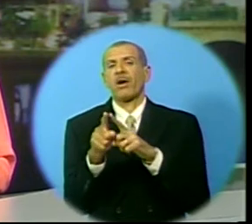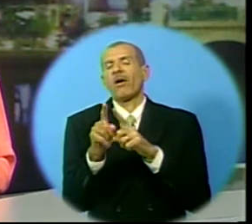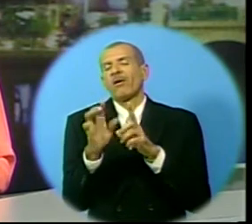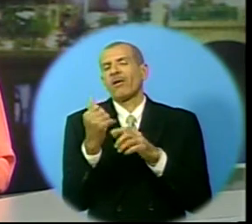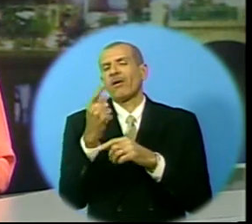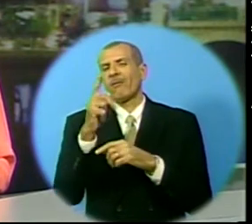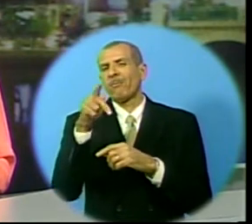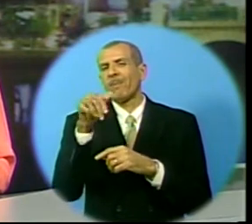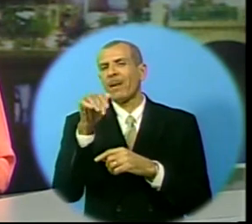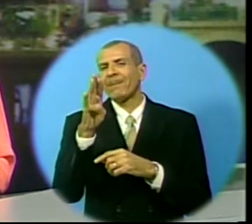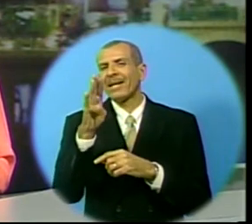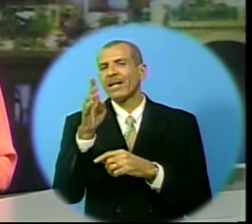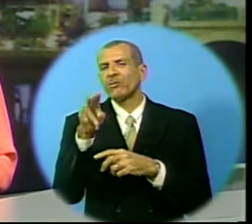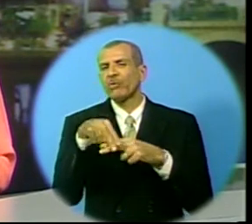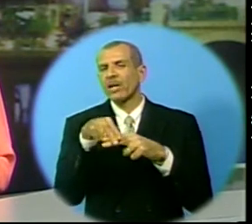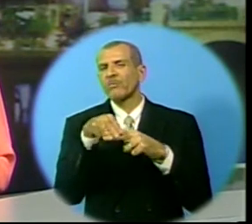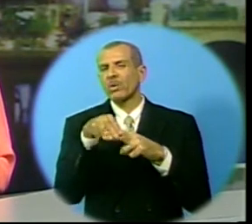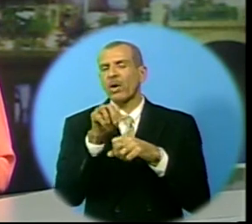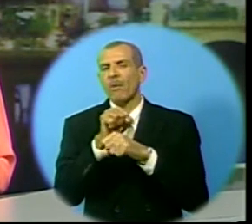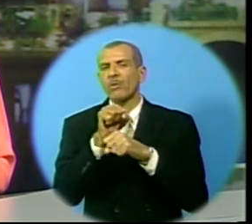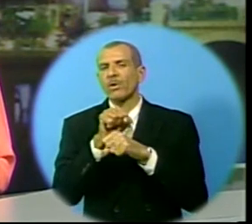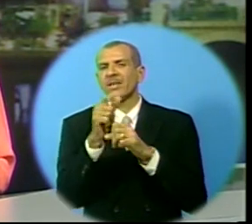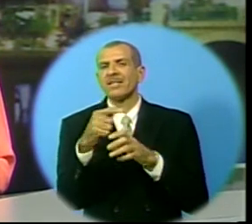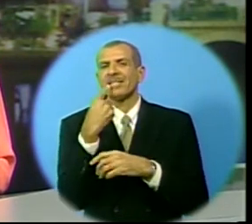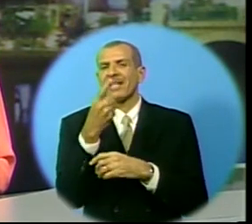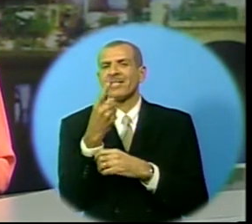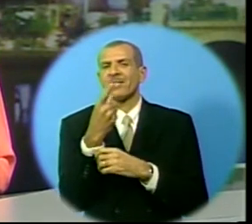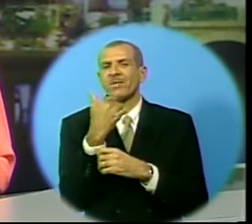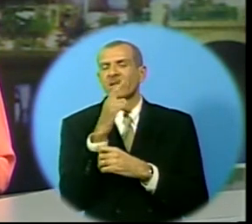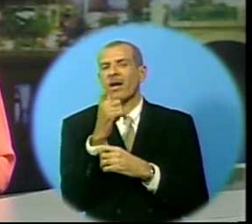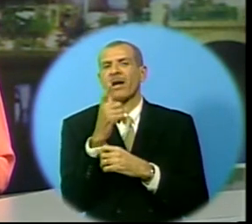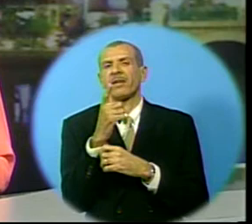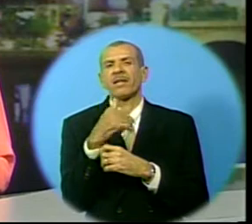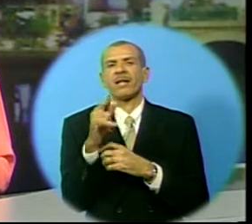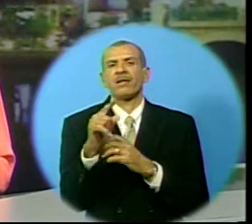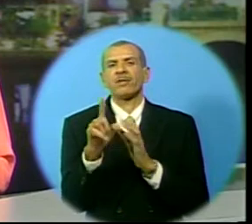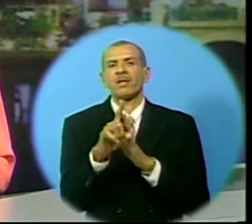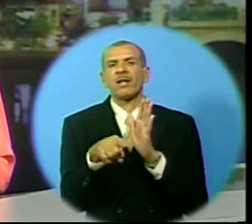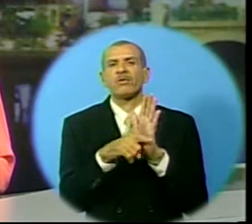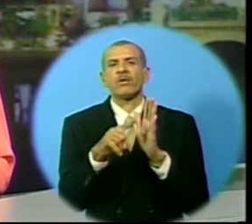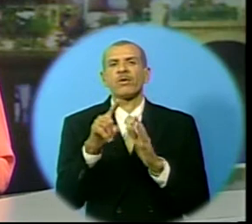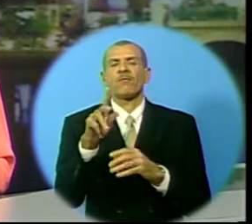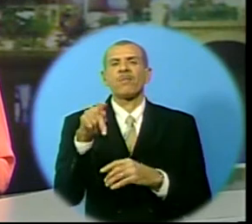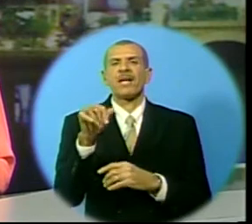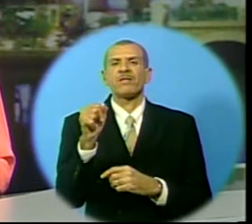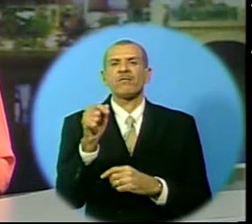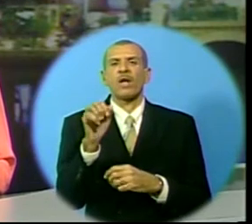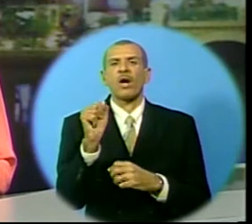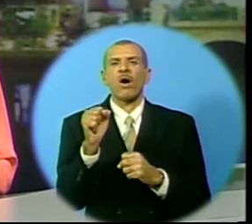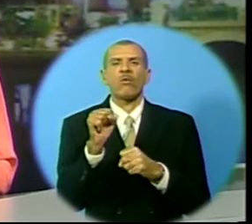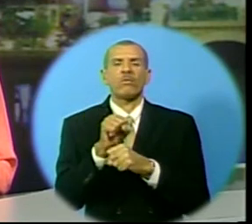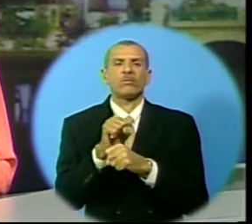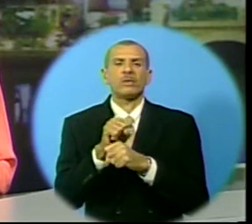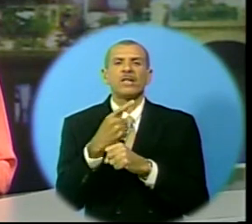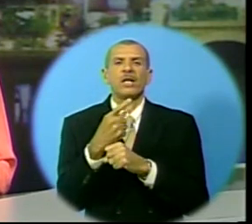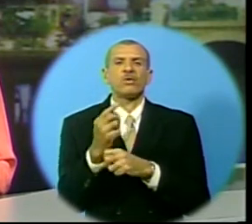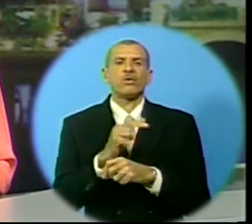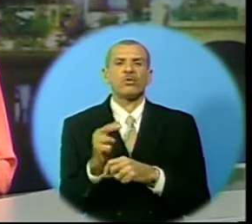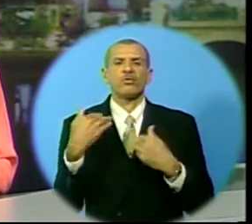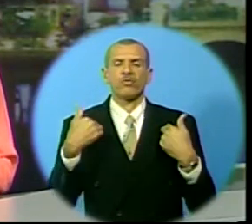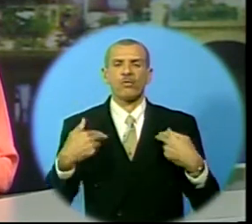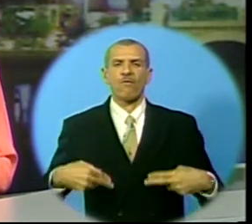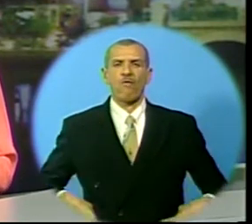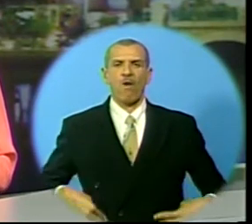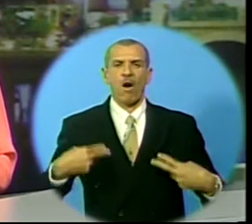Transport Operators maintains it should not have taken legislation for PSV operators and conductors to wear